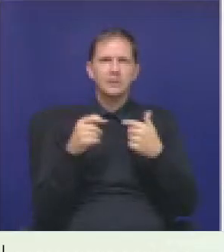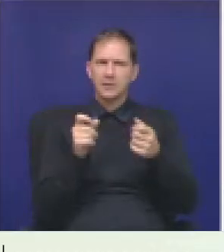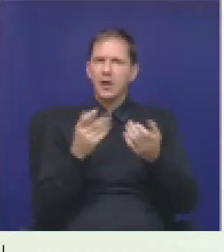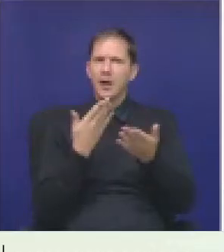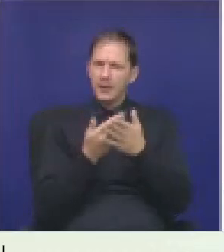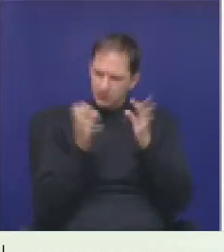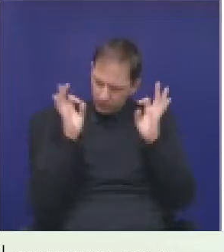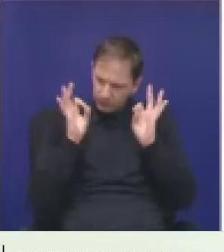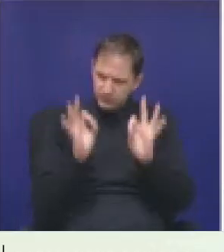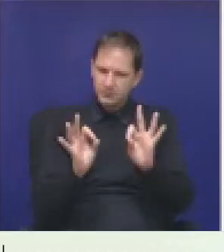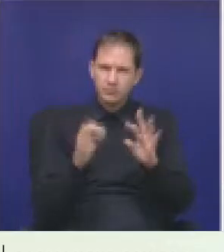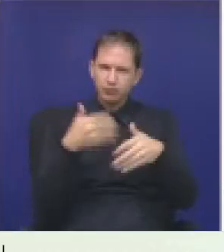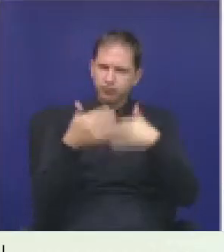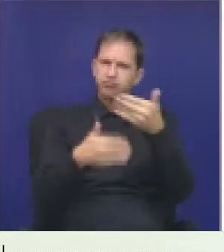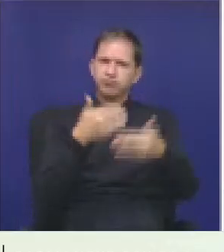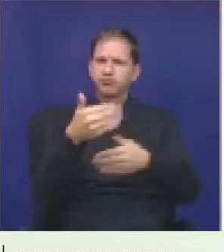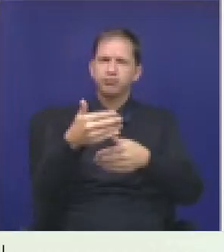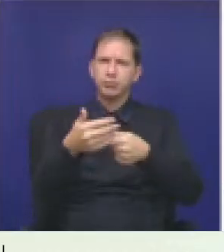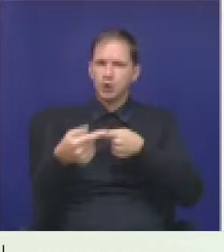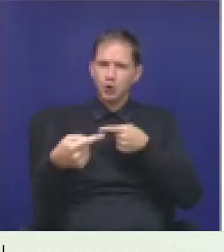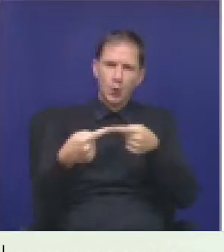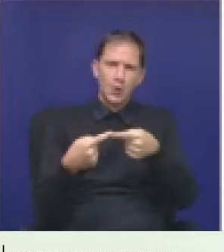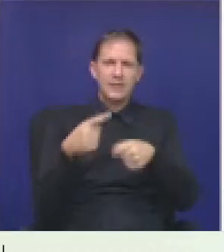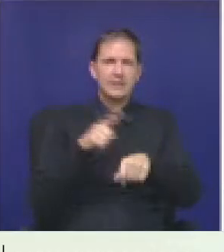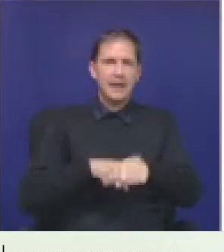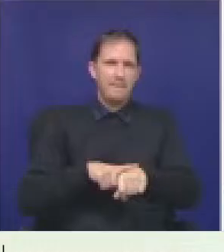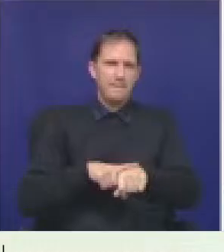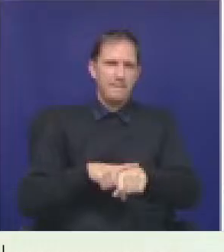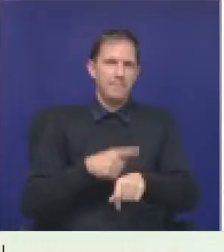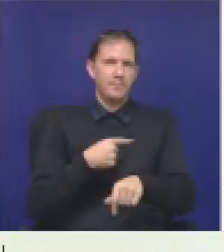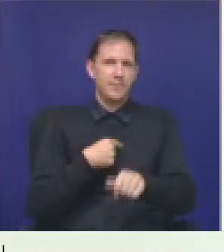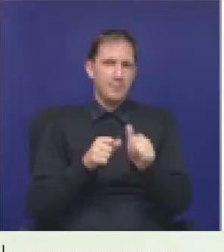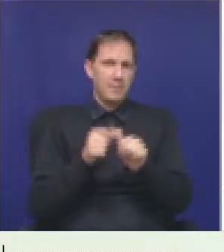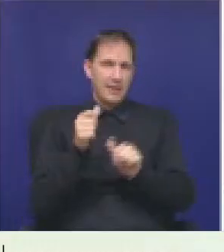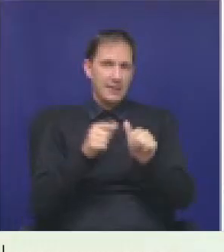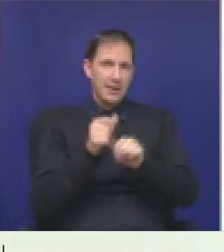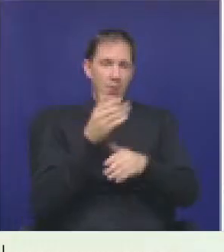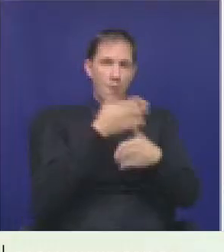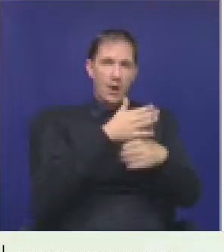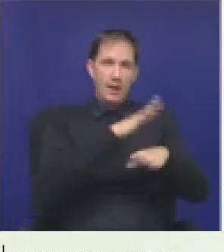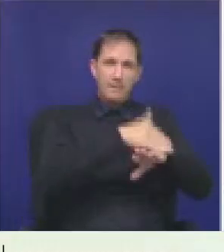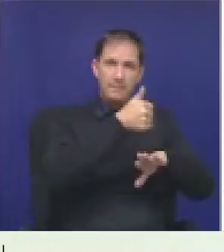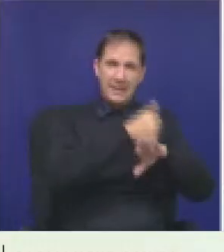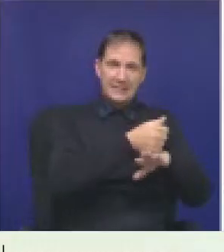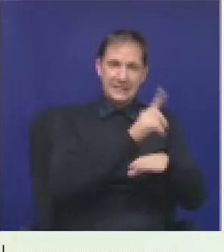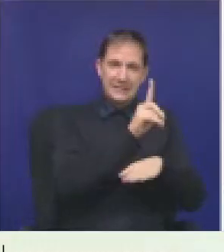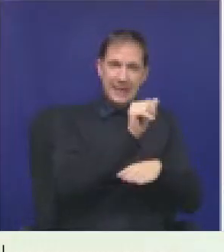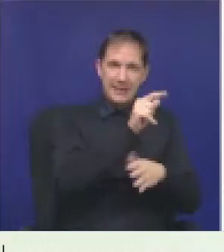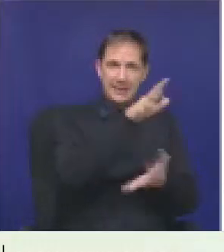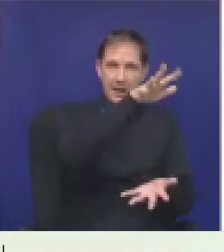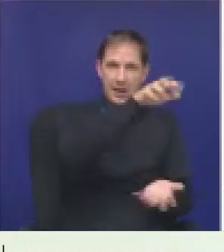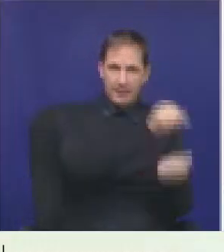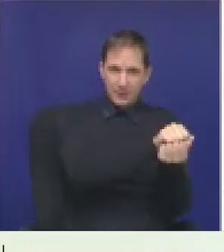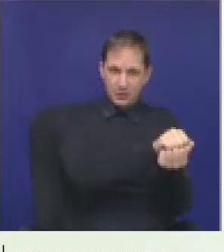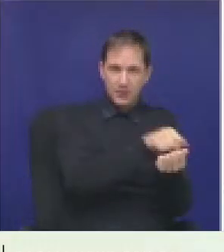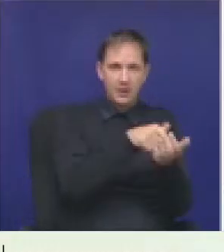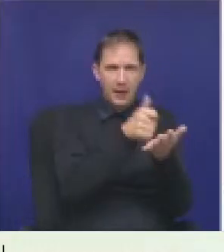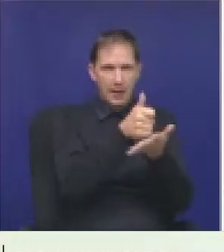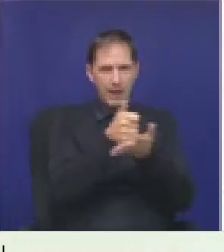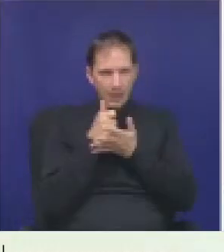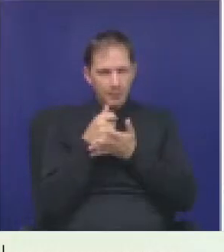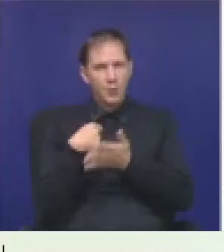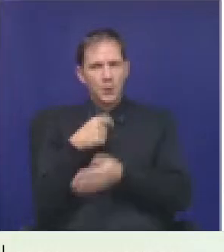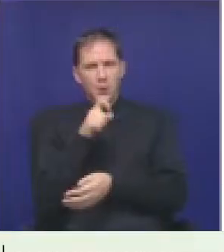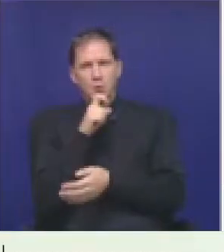accuracy and timelines of the data collection. The adoption of the web-based data capturing also aligns with our broader strategy to leverage